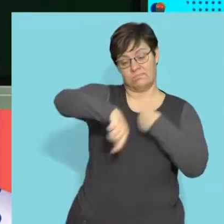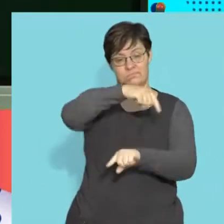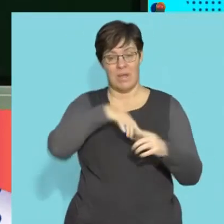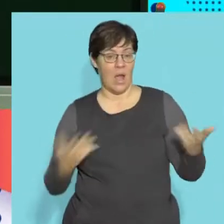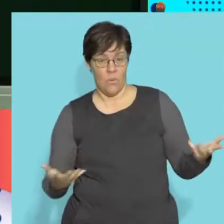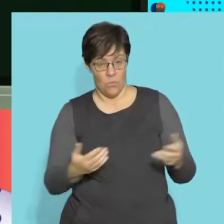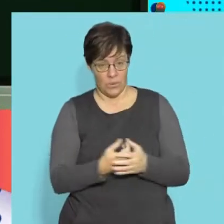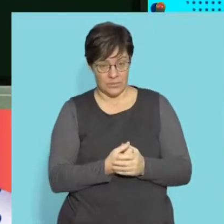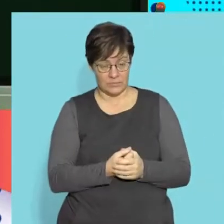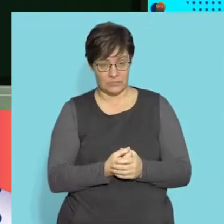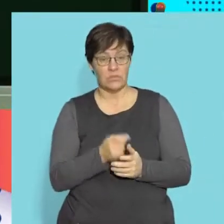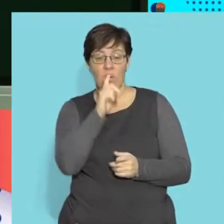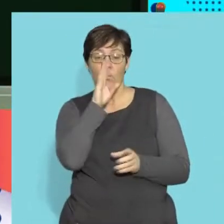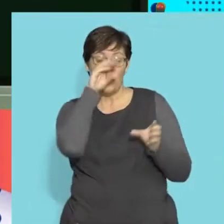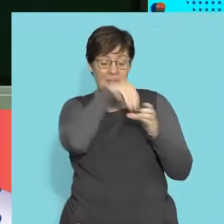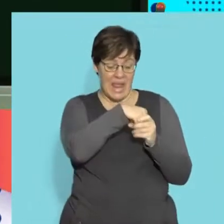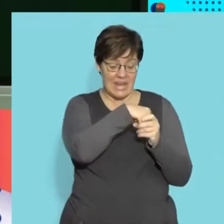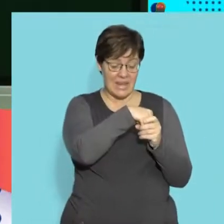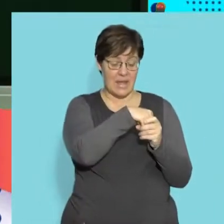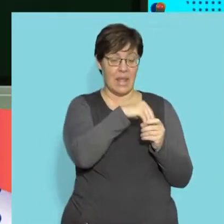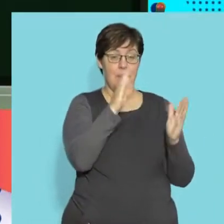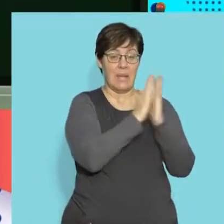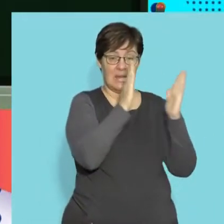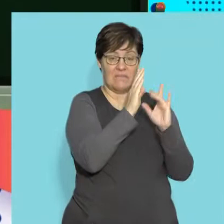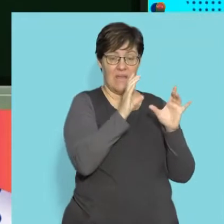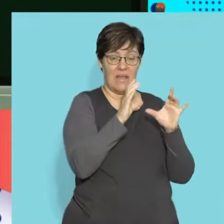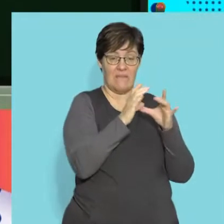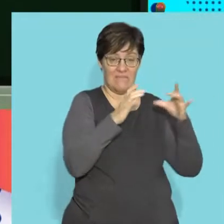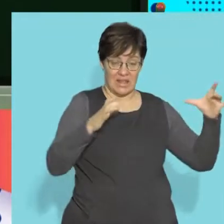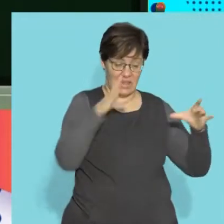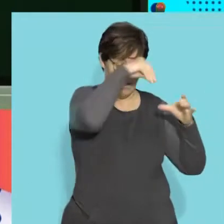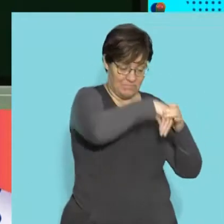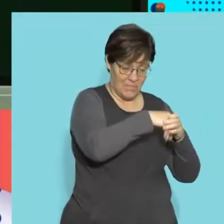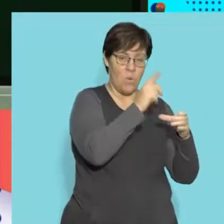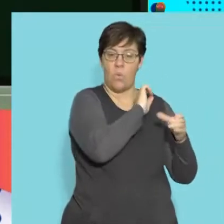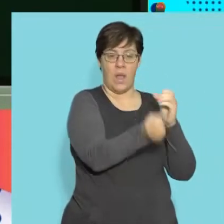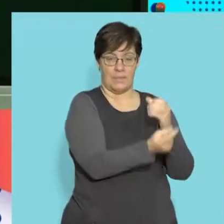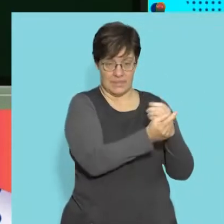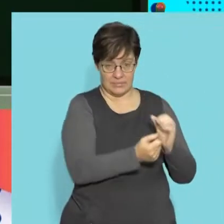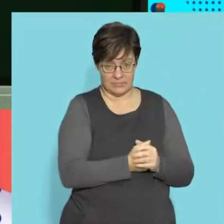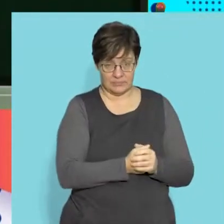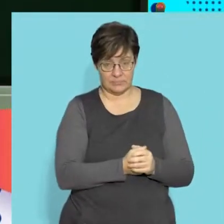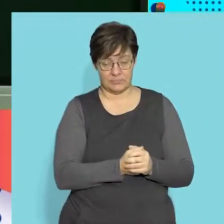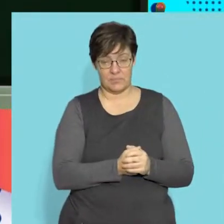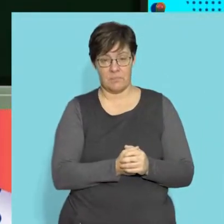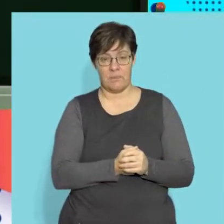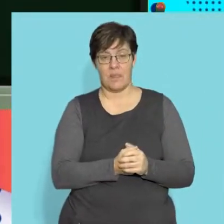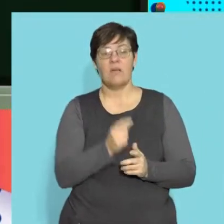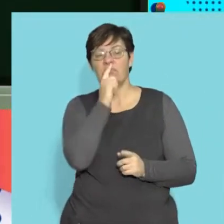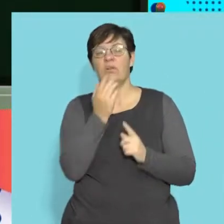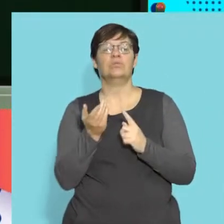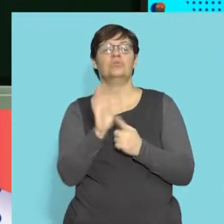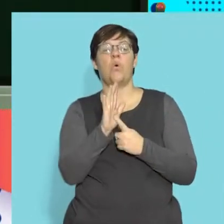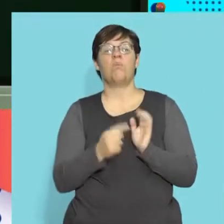carrying conductor in a magnetic field. And so the first thing I'm going to do is I'm going to show you a